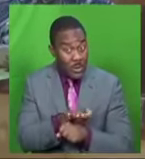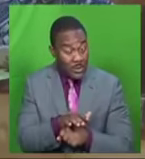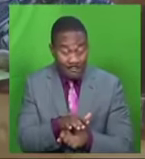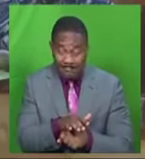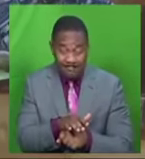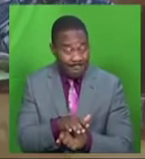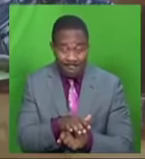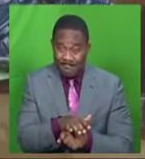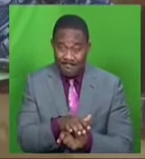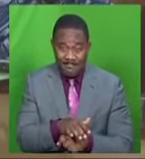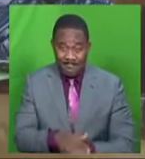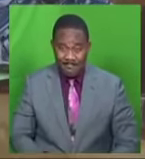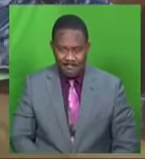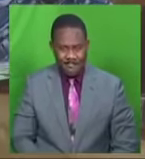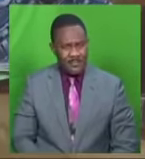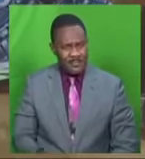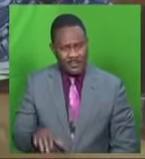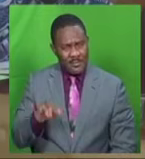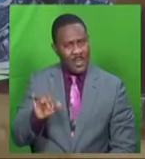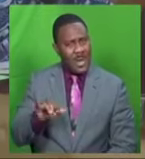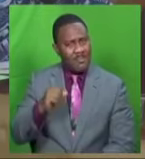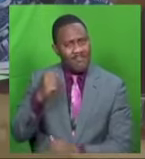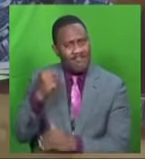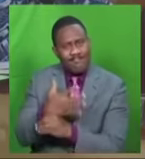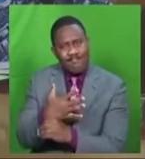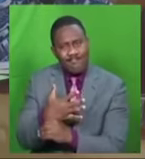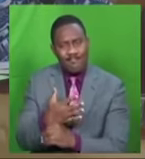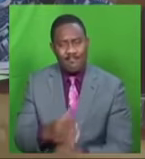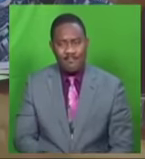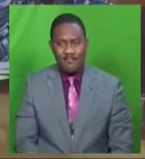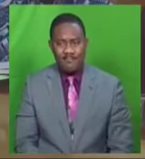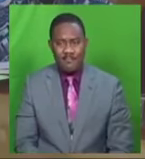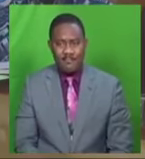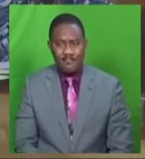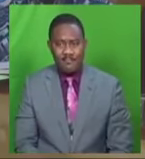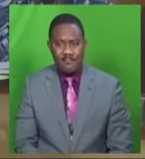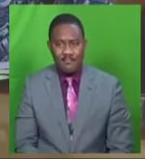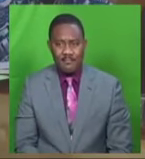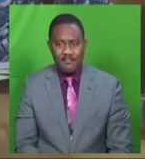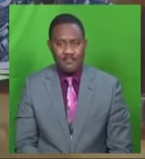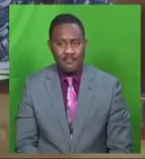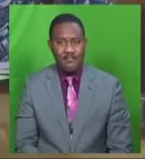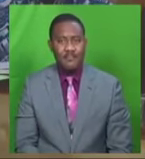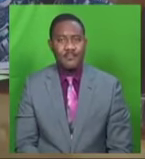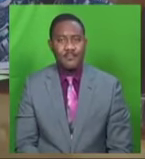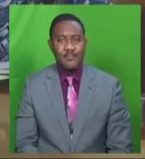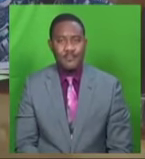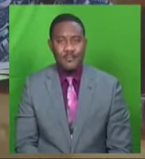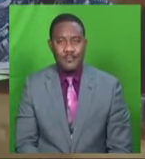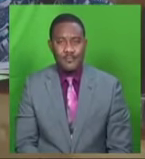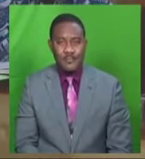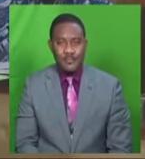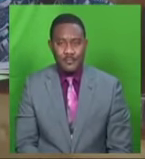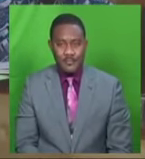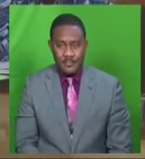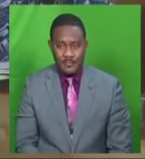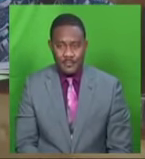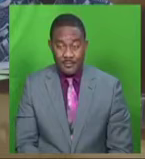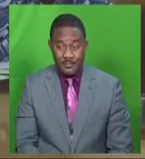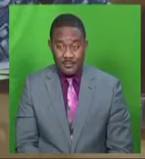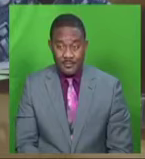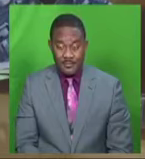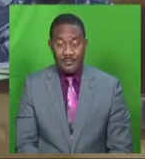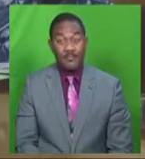This is what we call insensitivity. Yes. Mr. Speaker, the housing